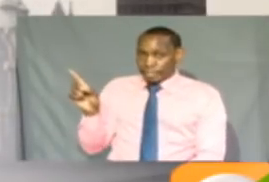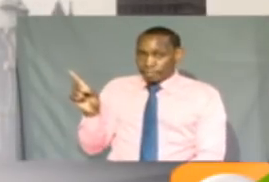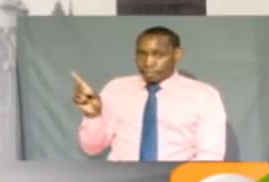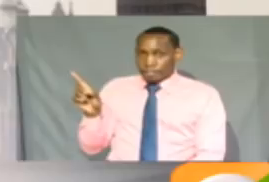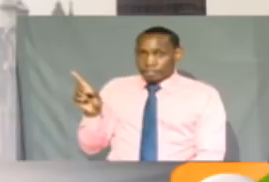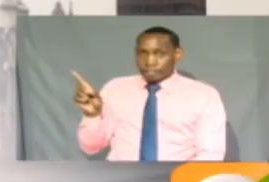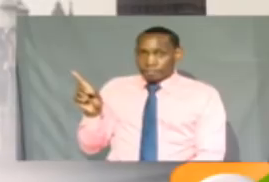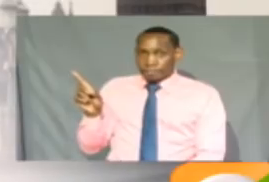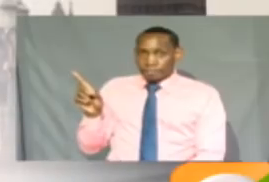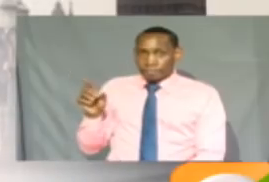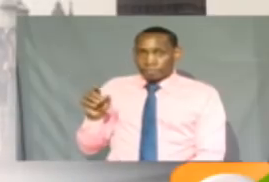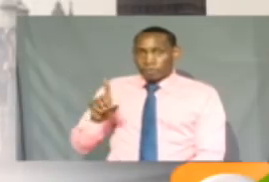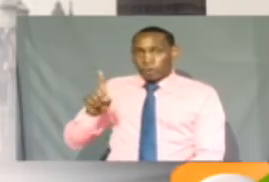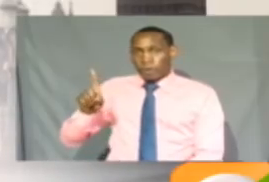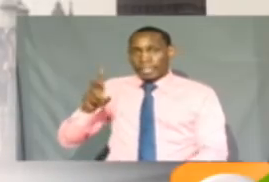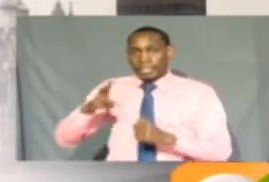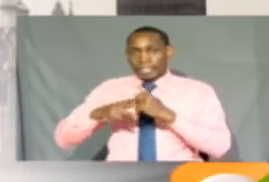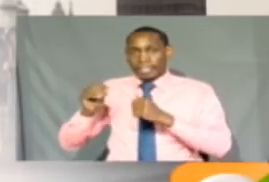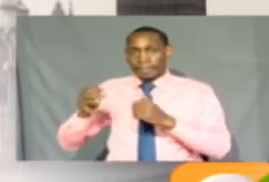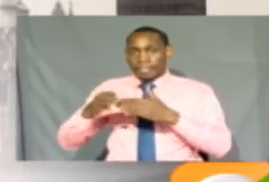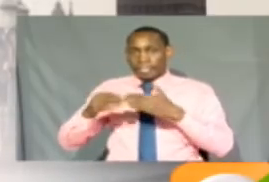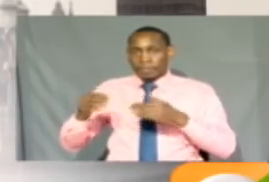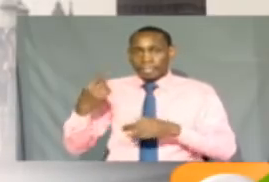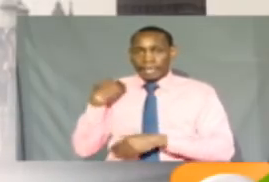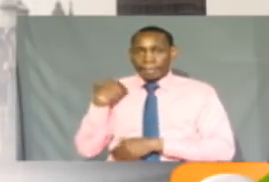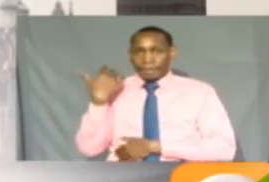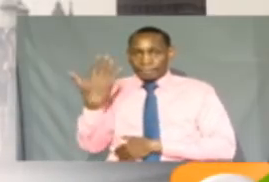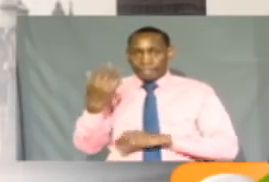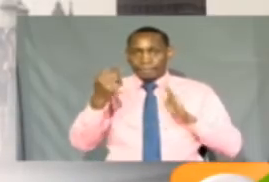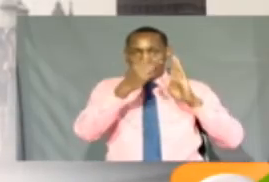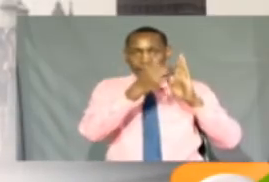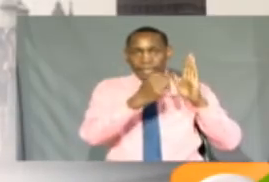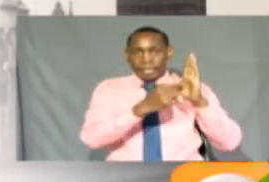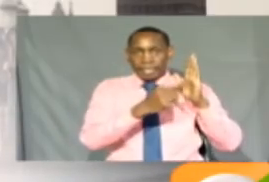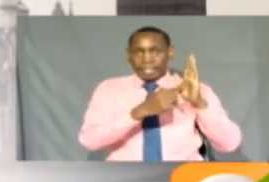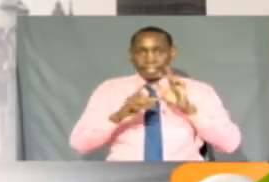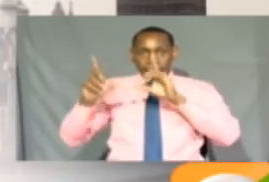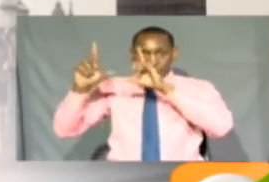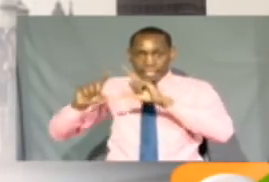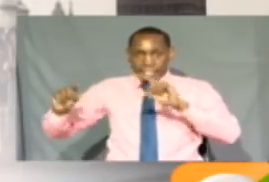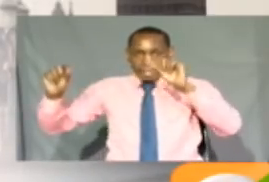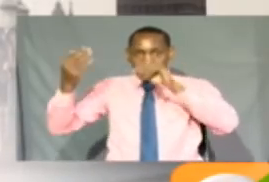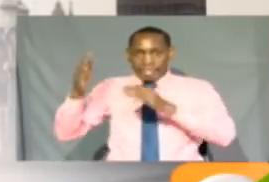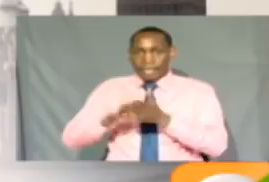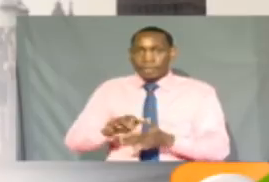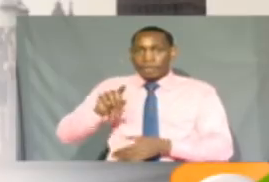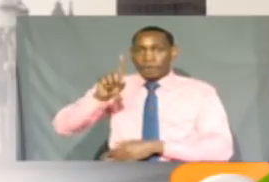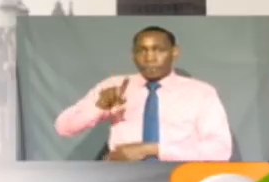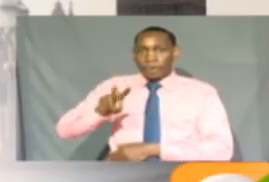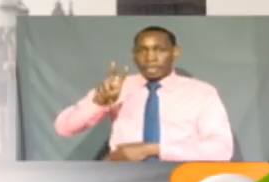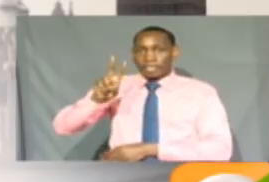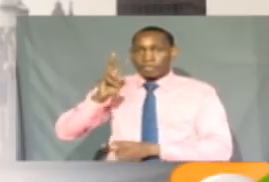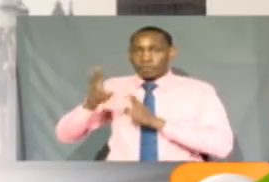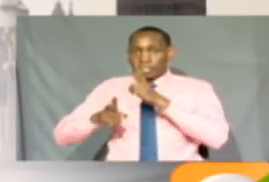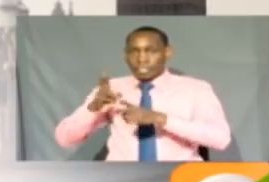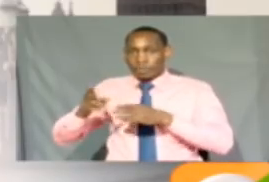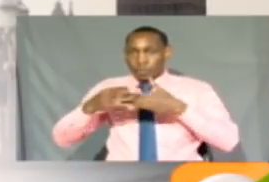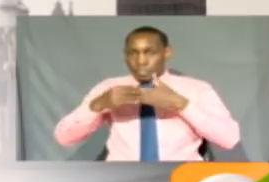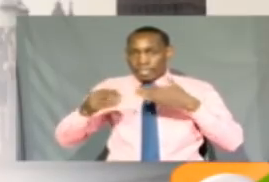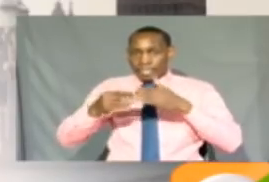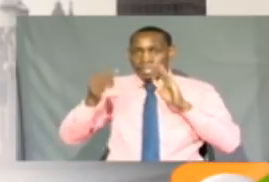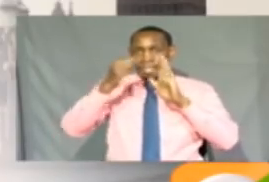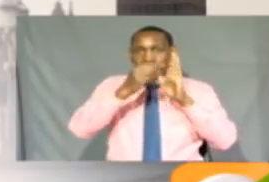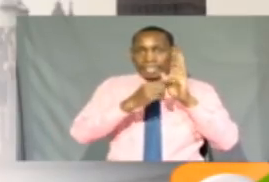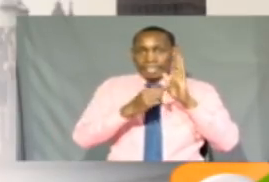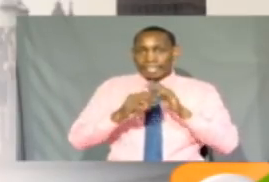it's $170. And number five on that list is Tokyo, Japan, $122. So there's your list